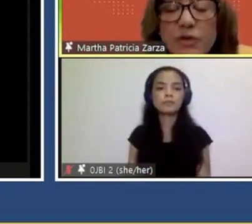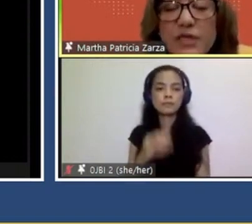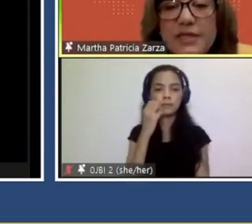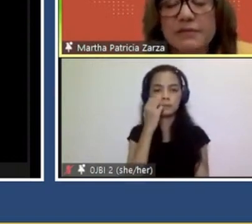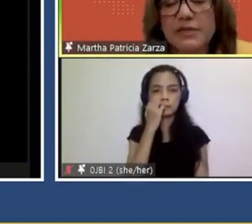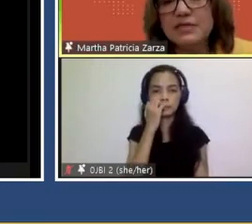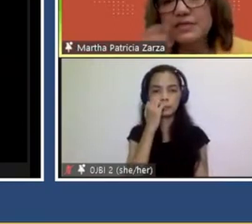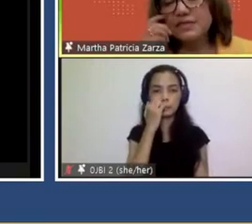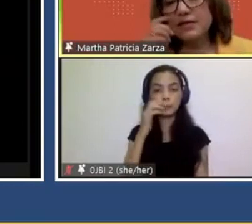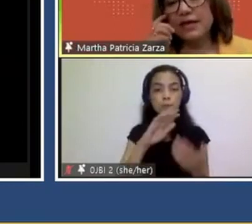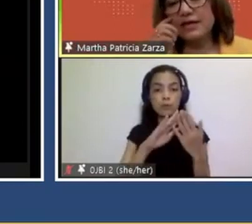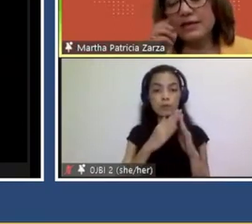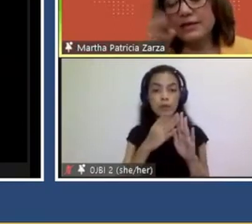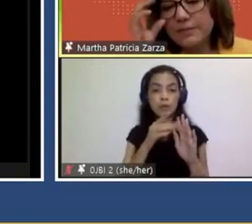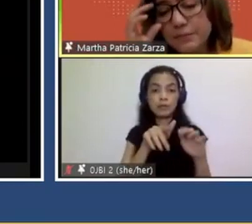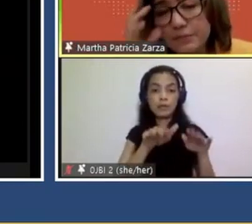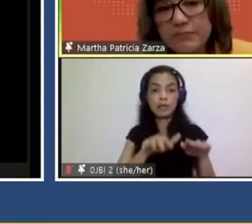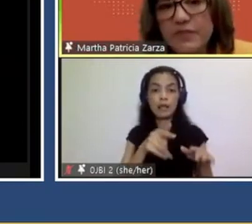This community is